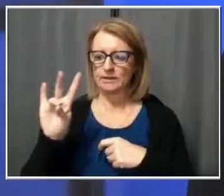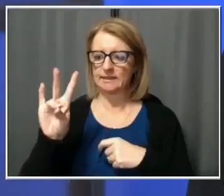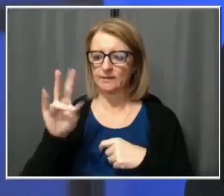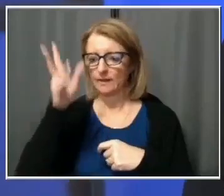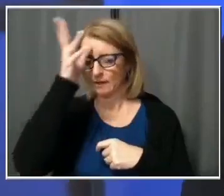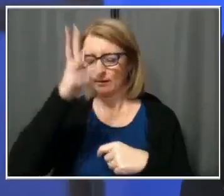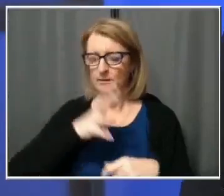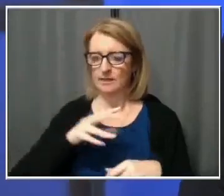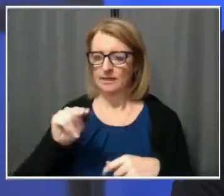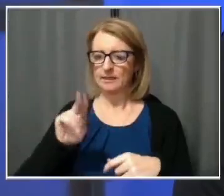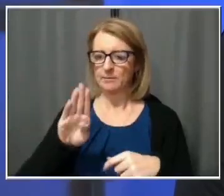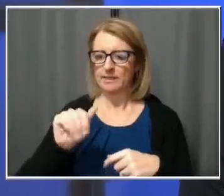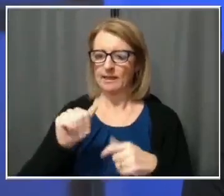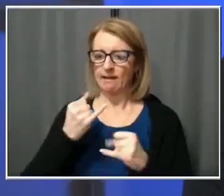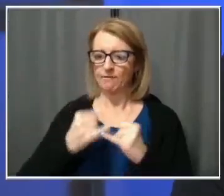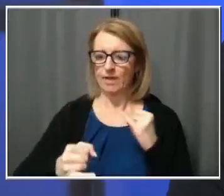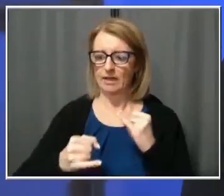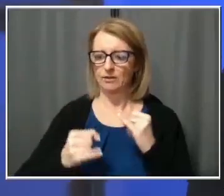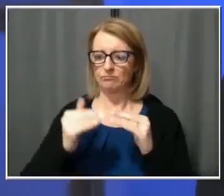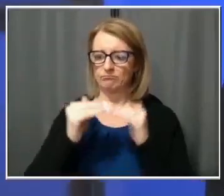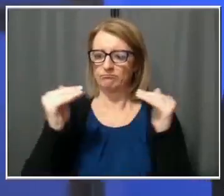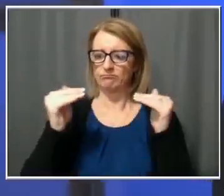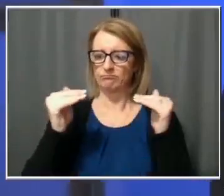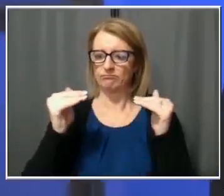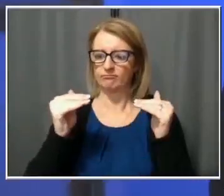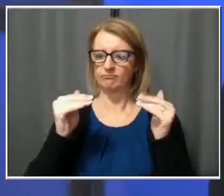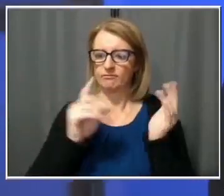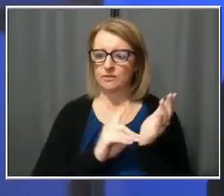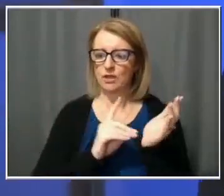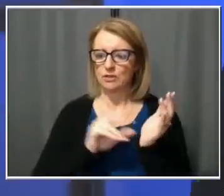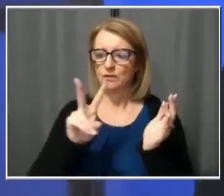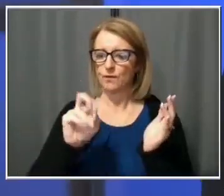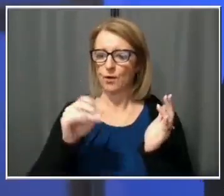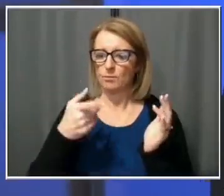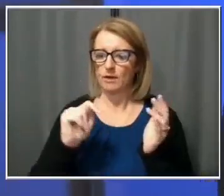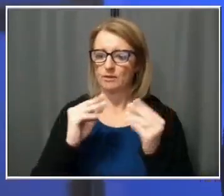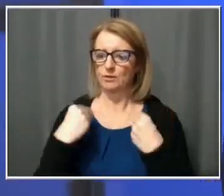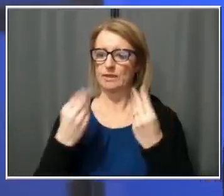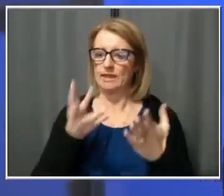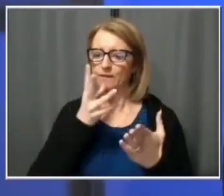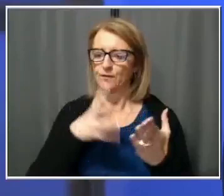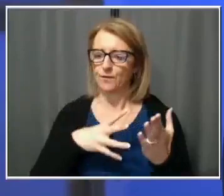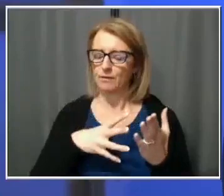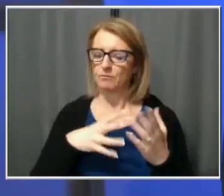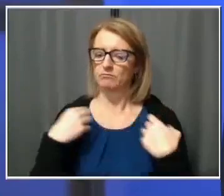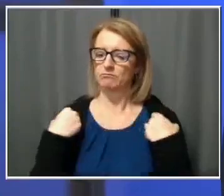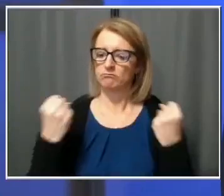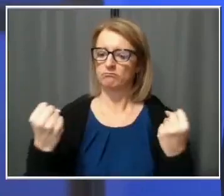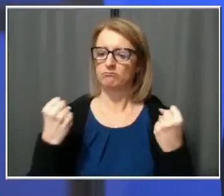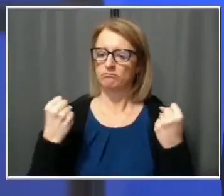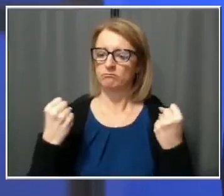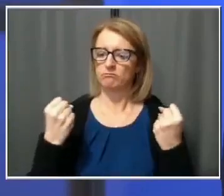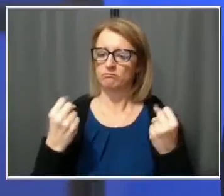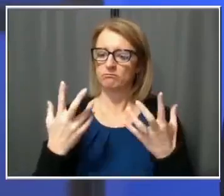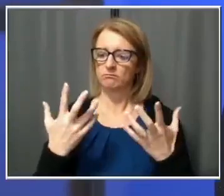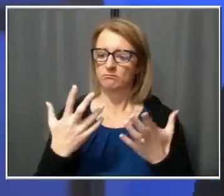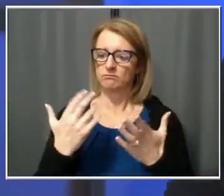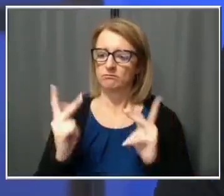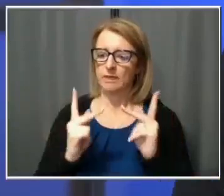NBA final. And you say, like Dr. Vopat, when you give females the opportunity, the platform, and the stage, people want to consume